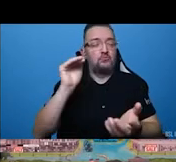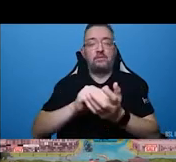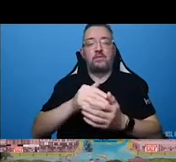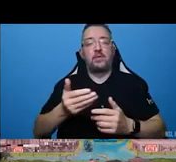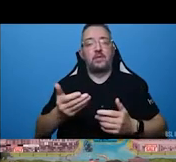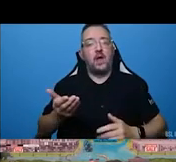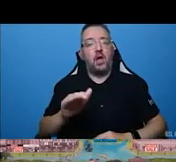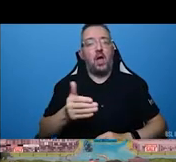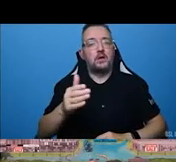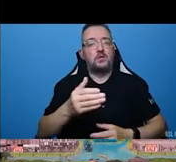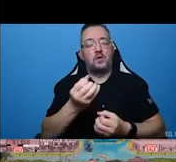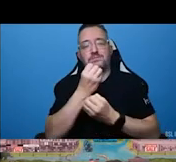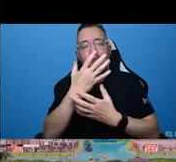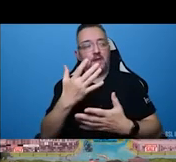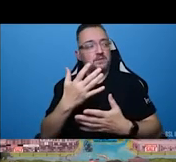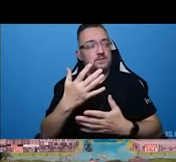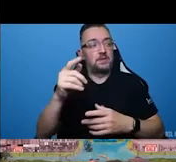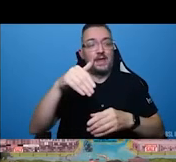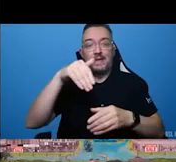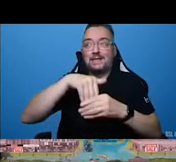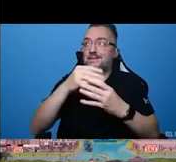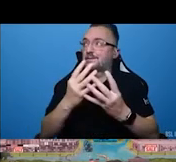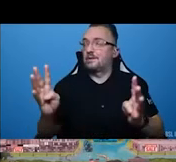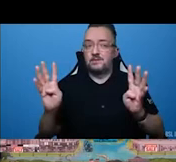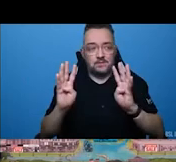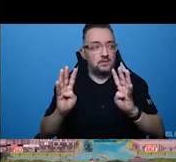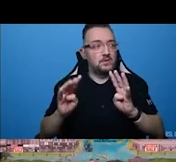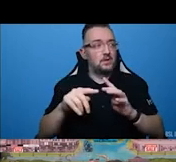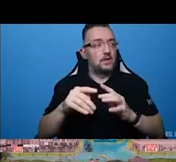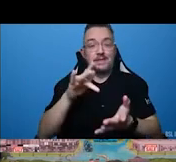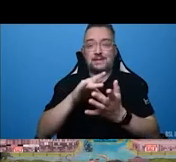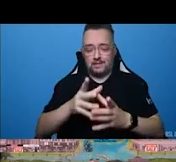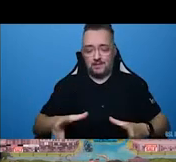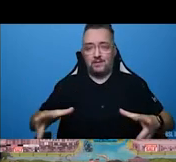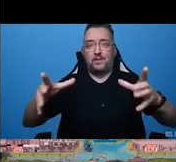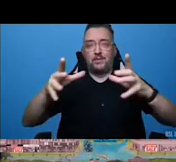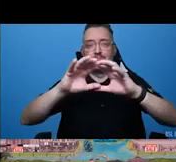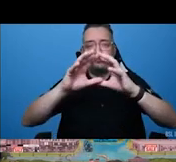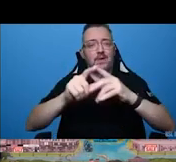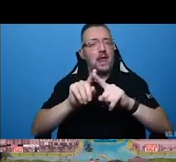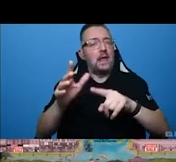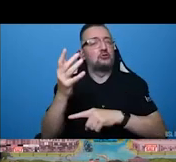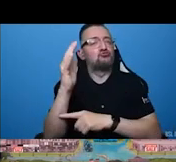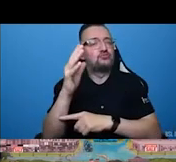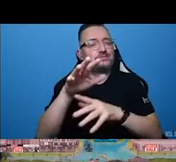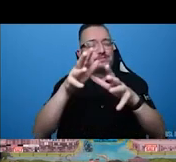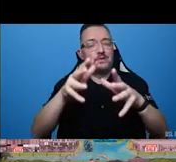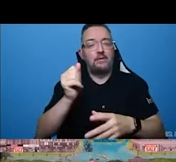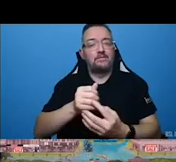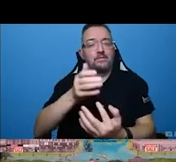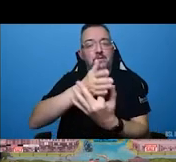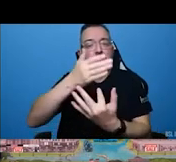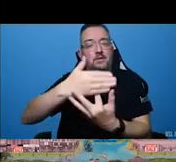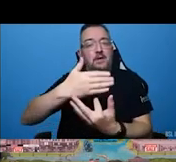but this time on the inside of the railings. And here, this kind of abstract structure at the center, which is this tree-like form, is divided into five